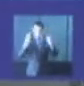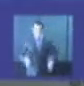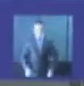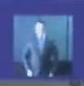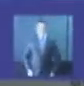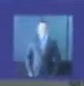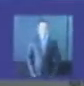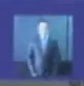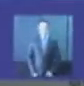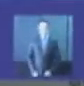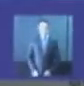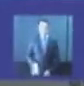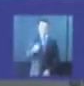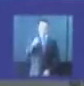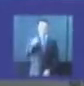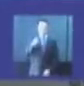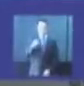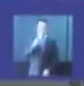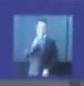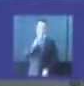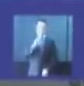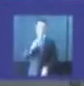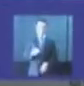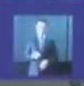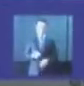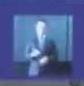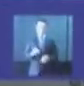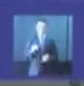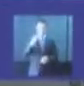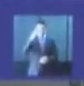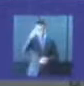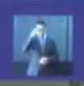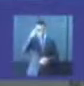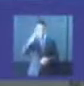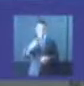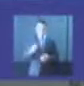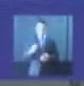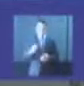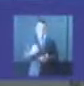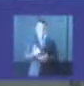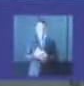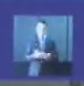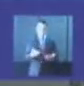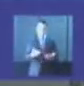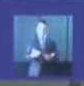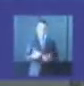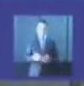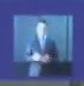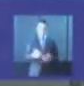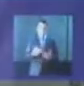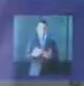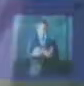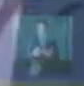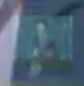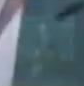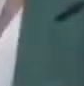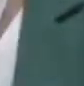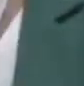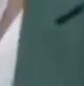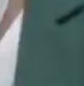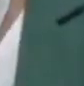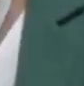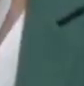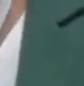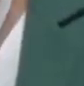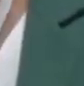tu experiencia. Muchísimas gracias. Thank you so much. And now I would like to give the floor to